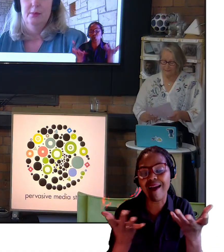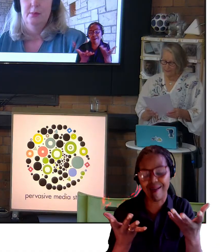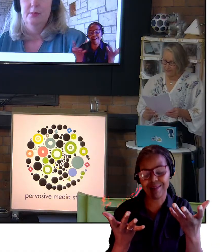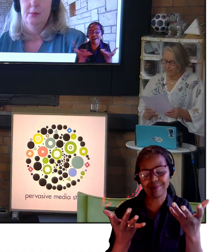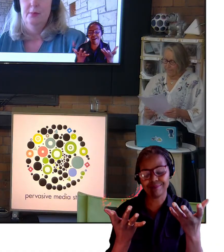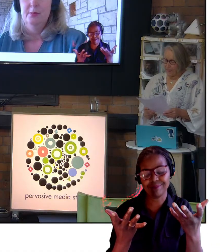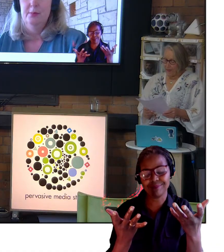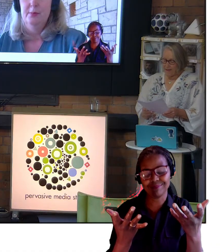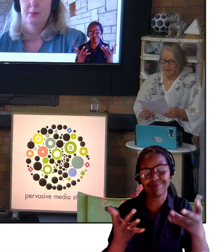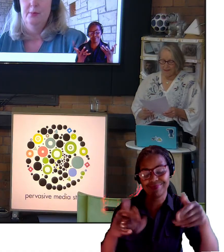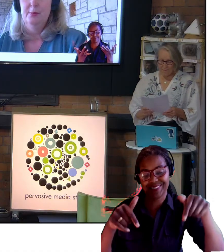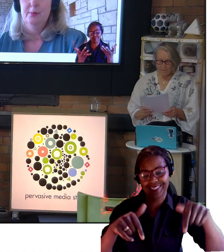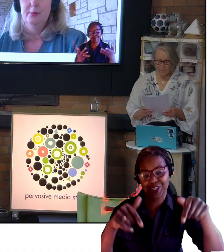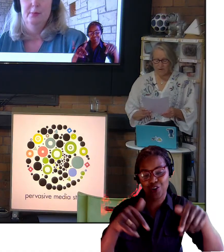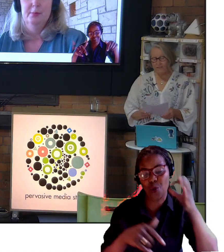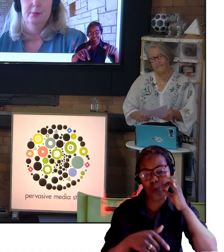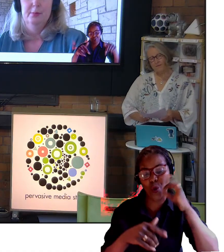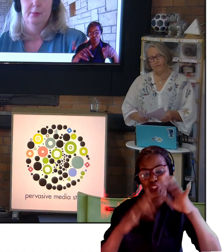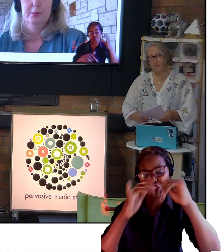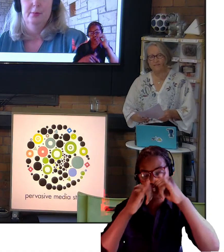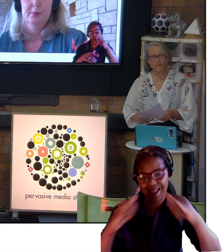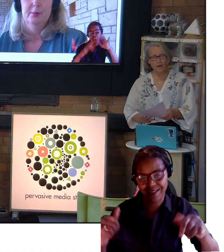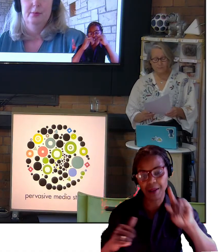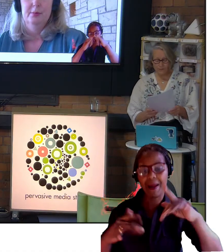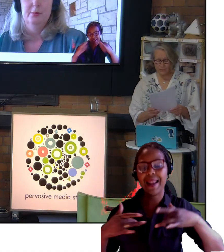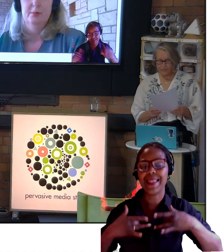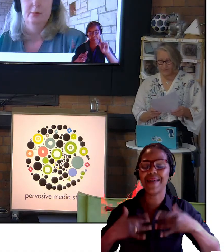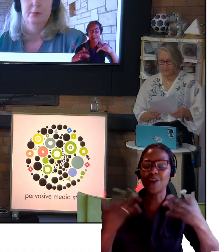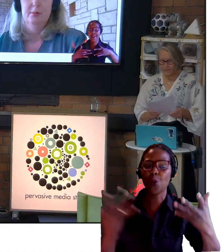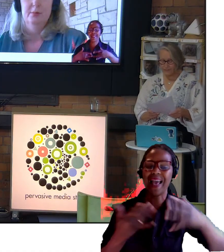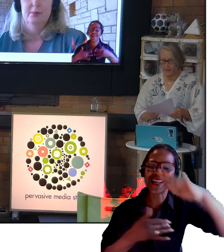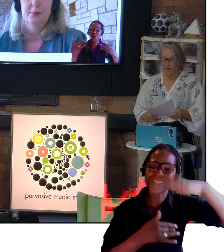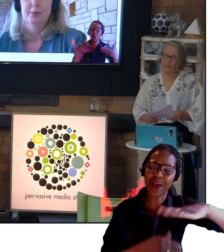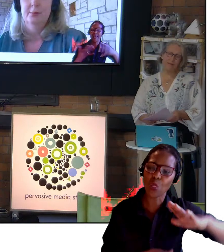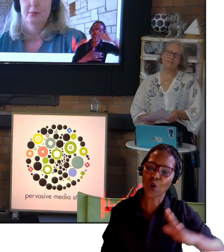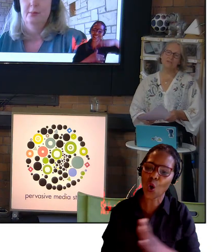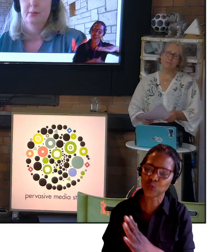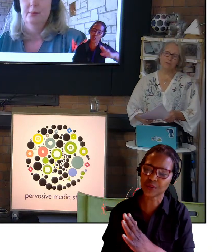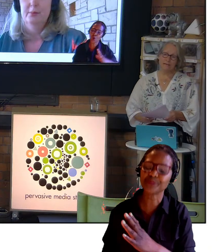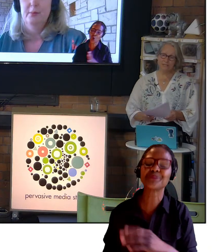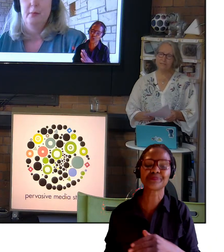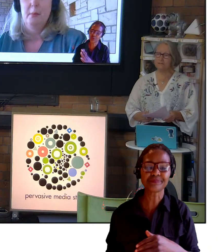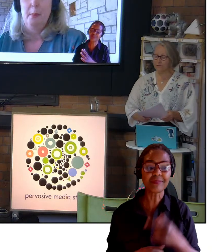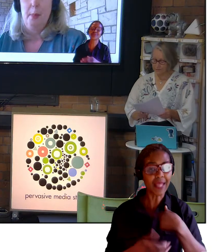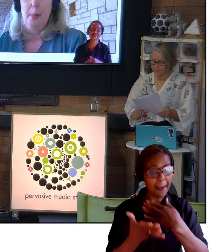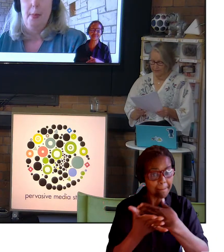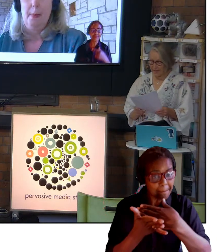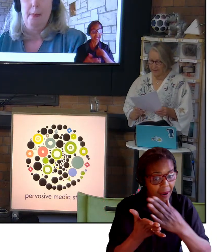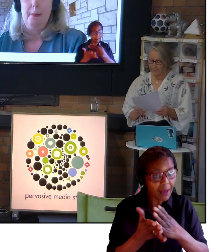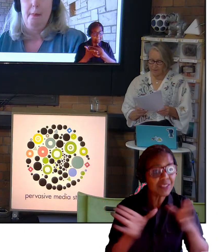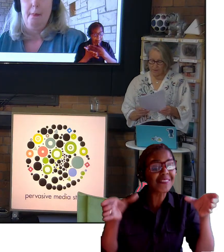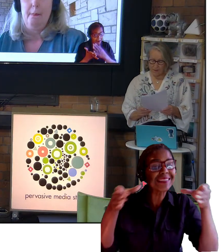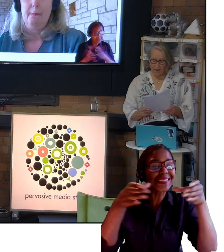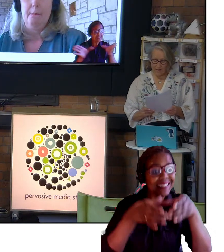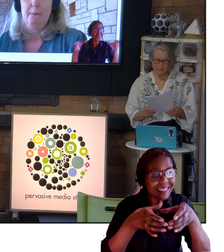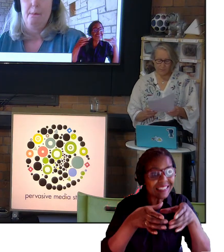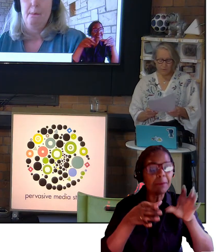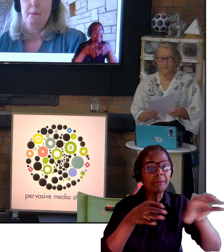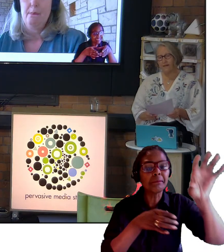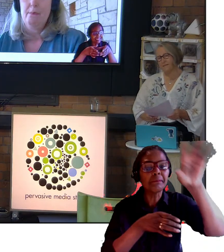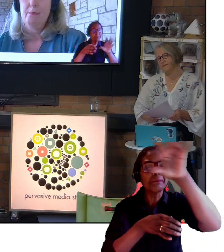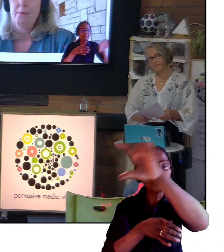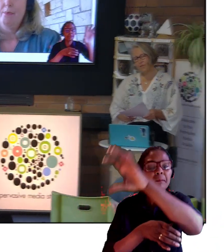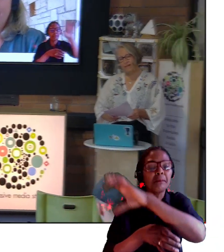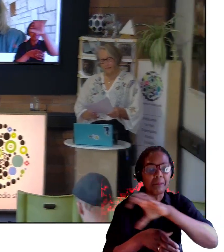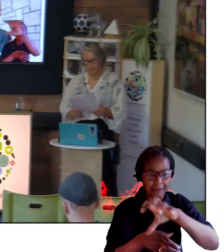coast. I'm one of the team of Immersive Arts producers in each of the 4 nations across the UK,